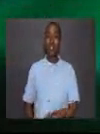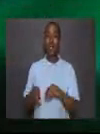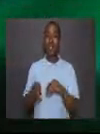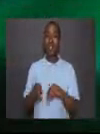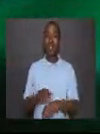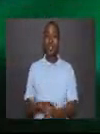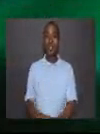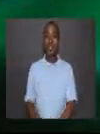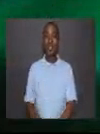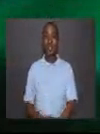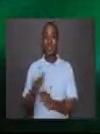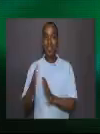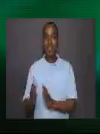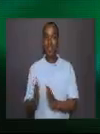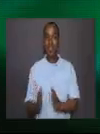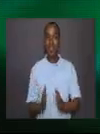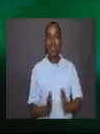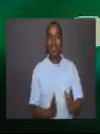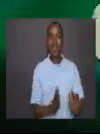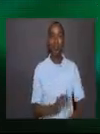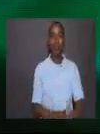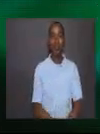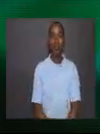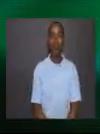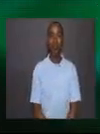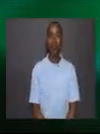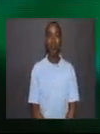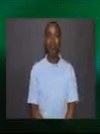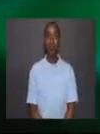Students, let's get ready.